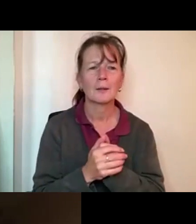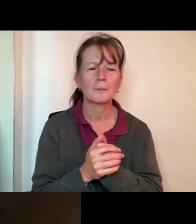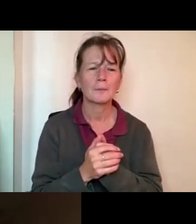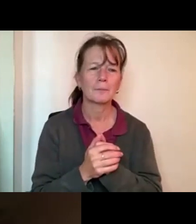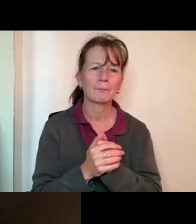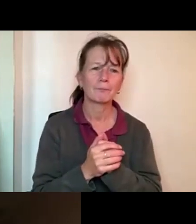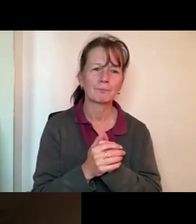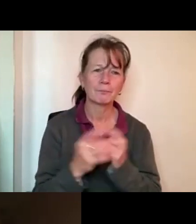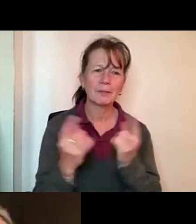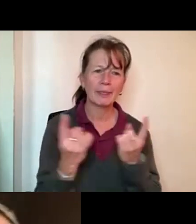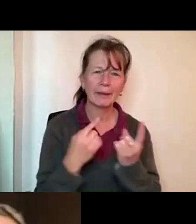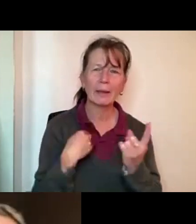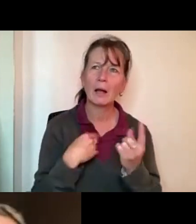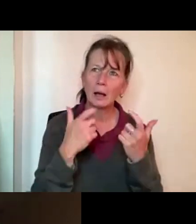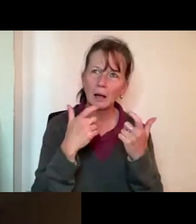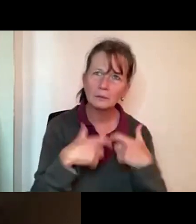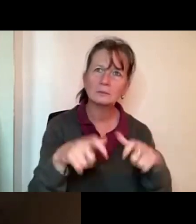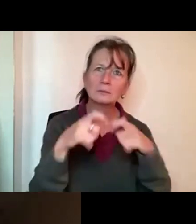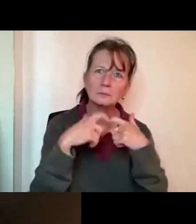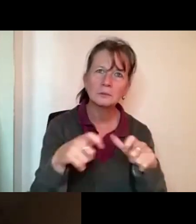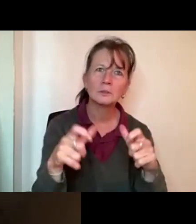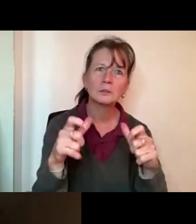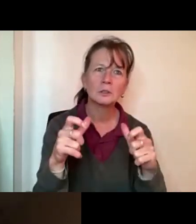The thing that I continue to,